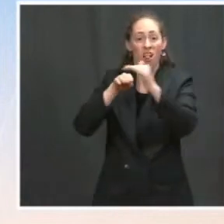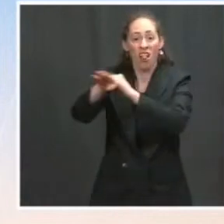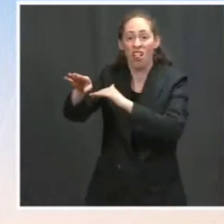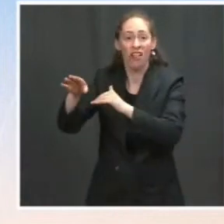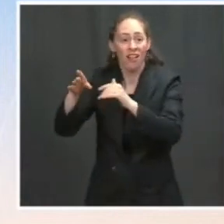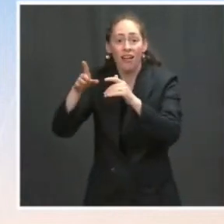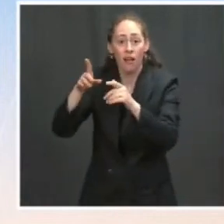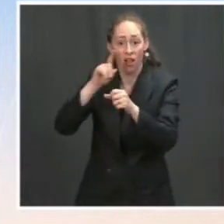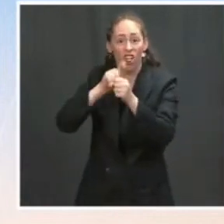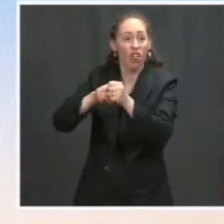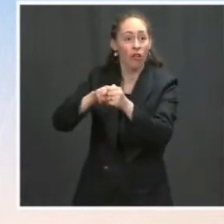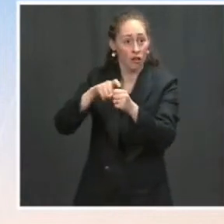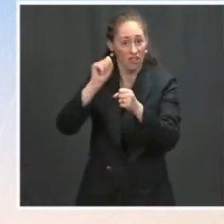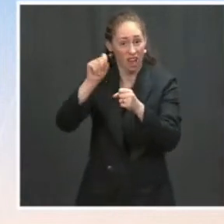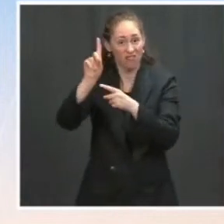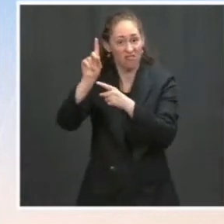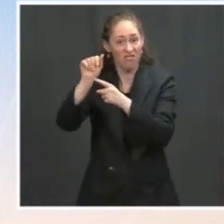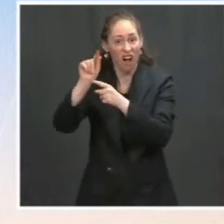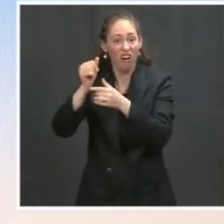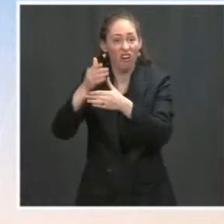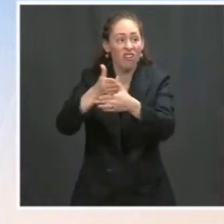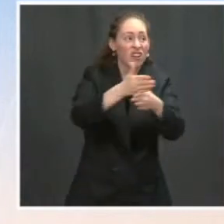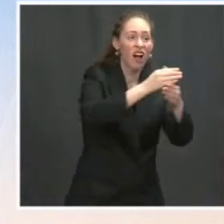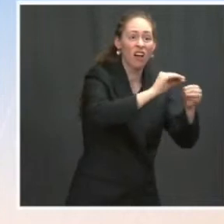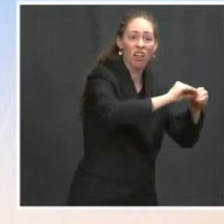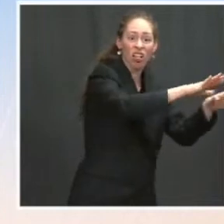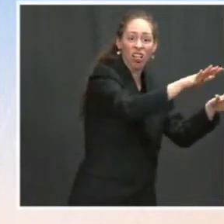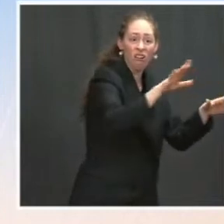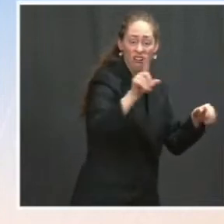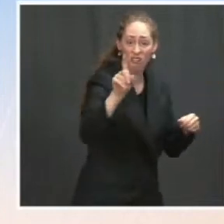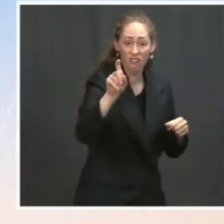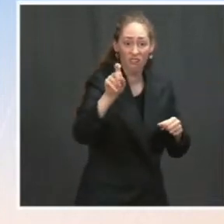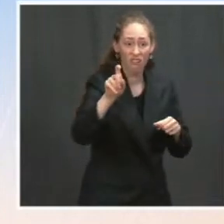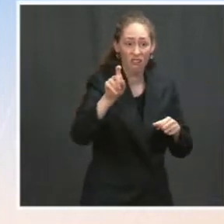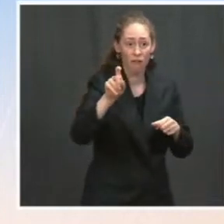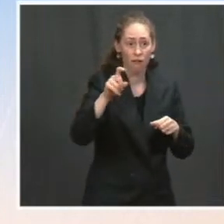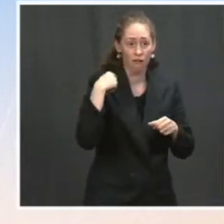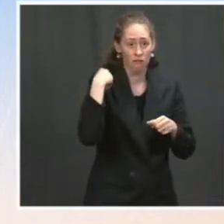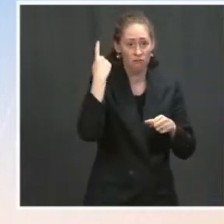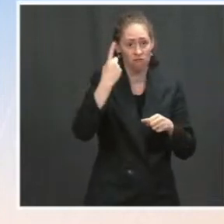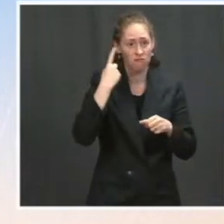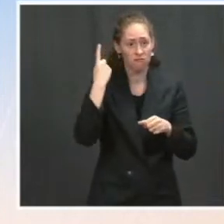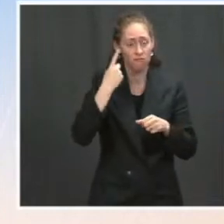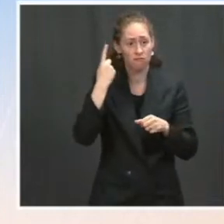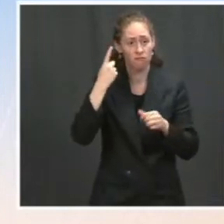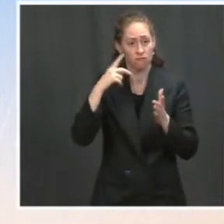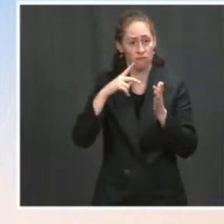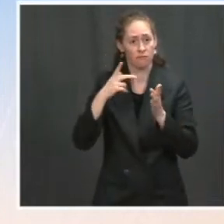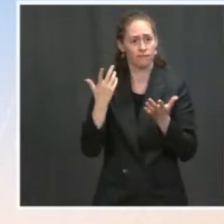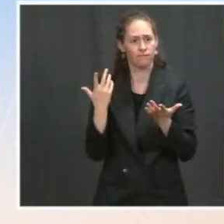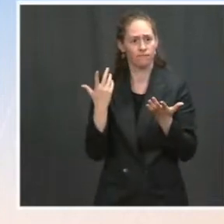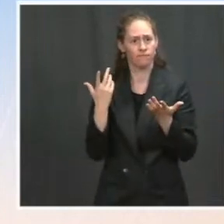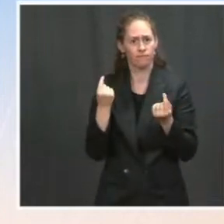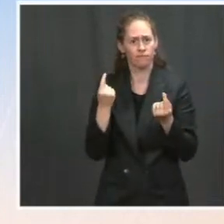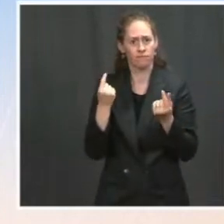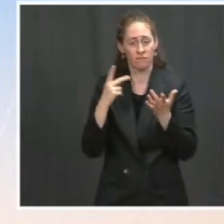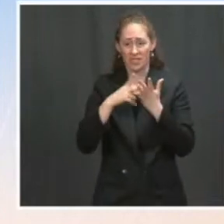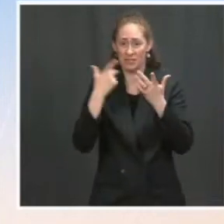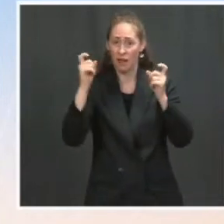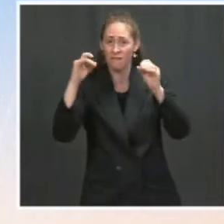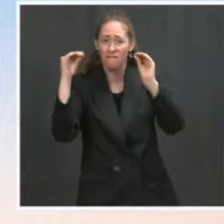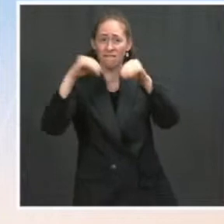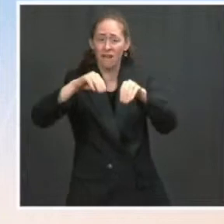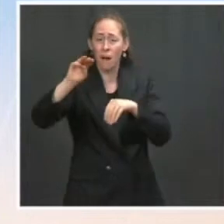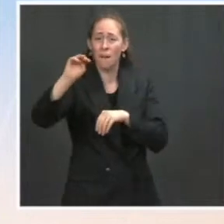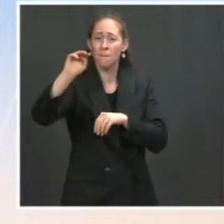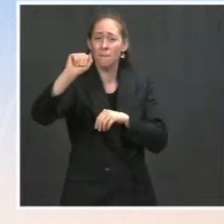the operational side. We don't have a lot of understanding about what that concern is. Did you see in